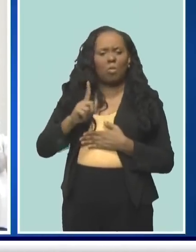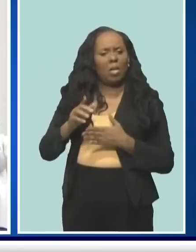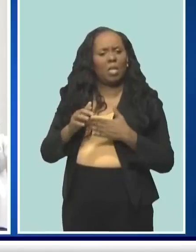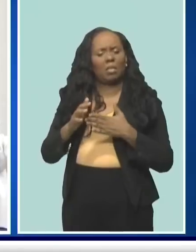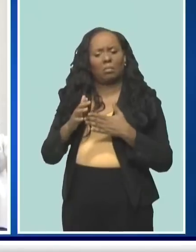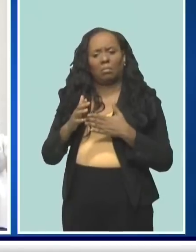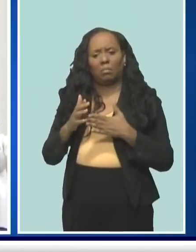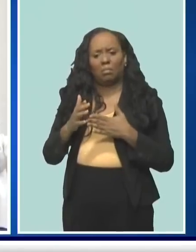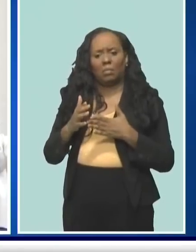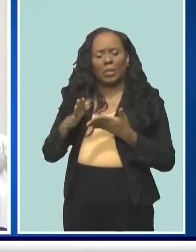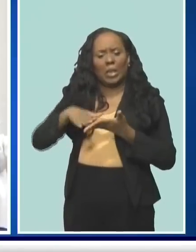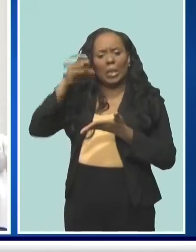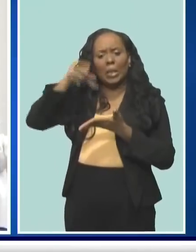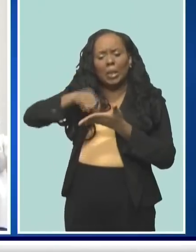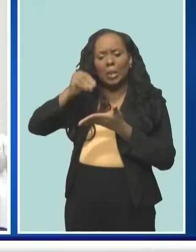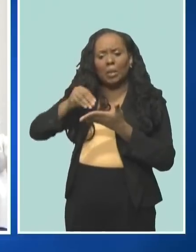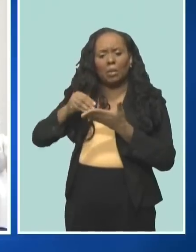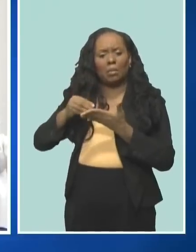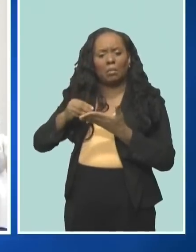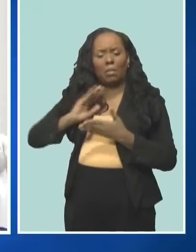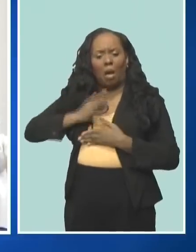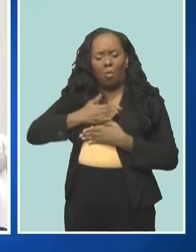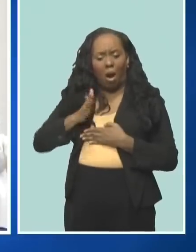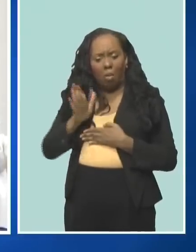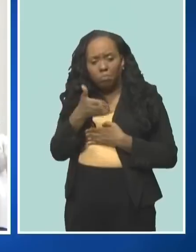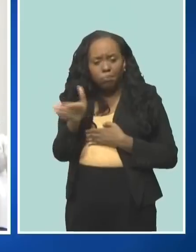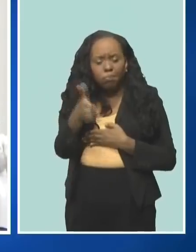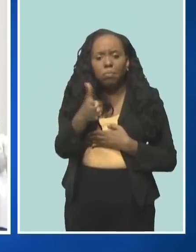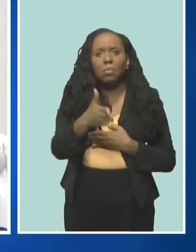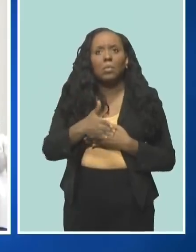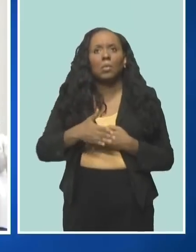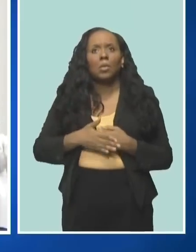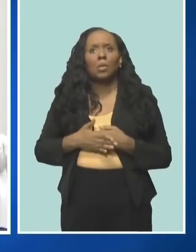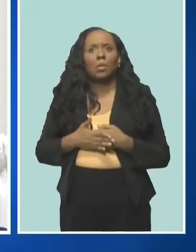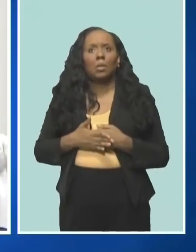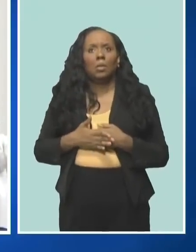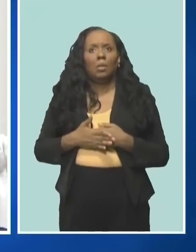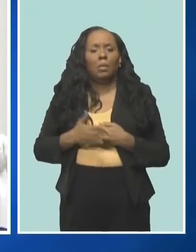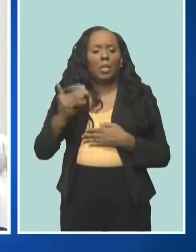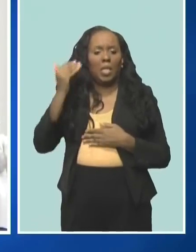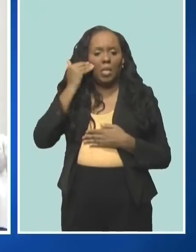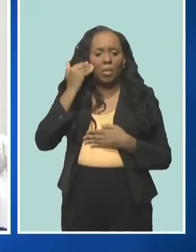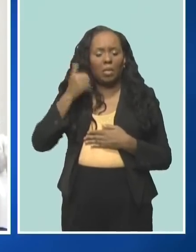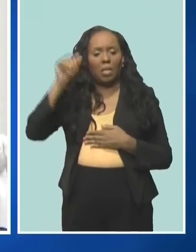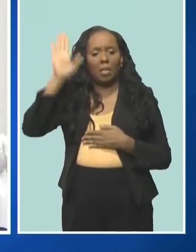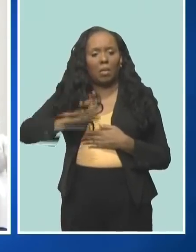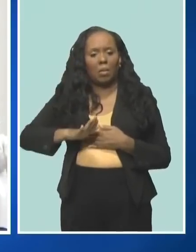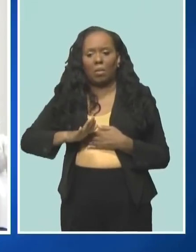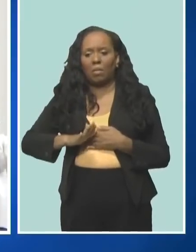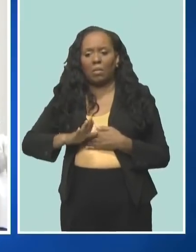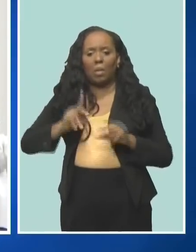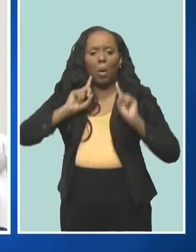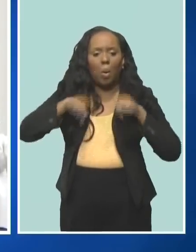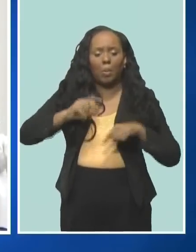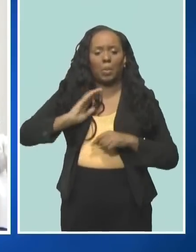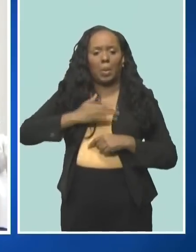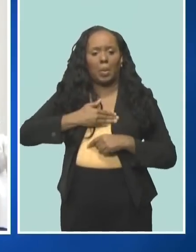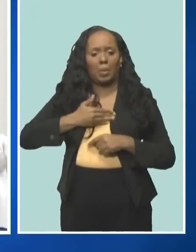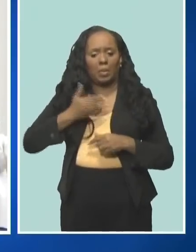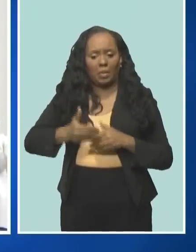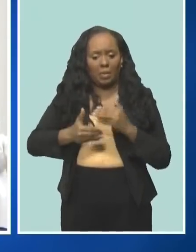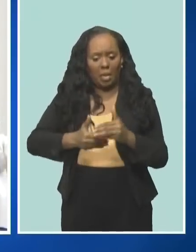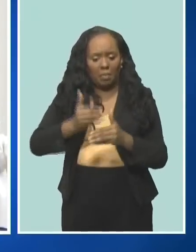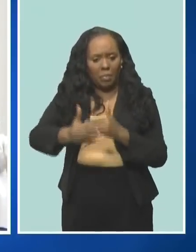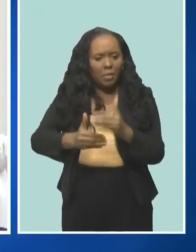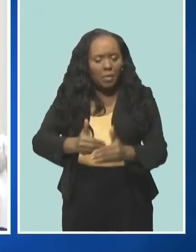and structure our path. That our steps are ordered by God. And they're ordered